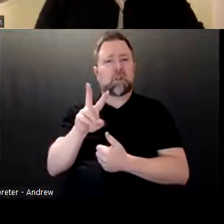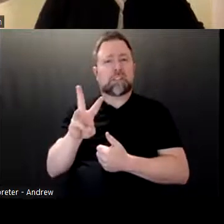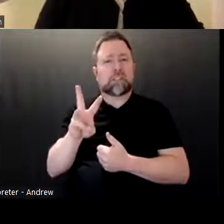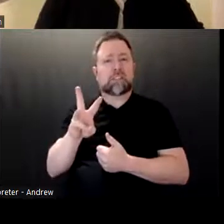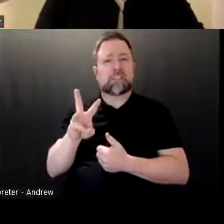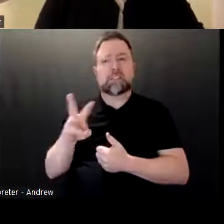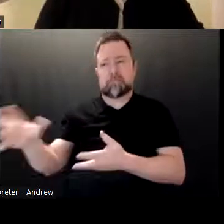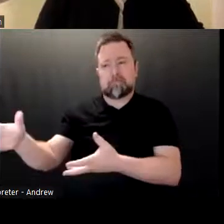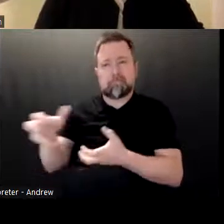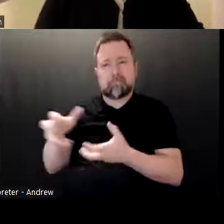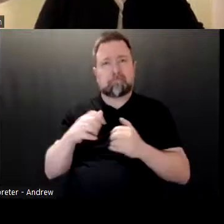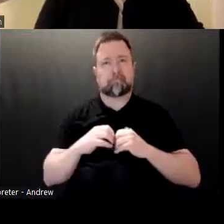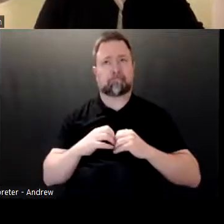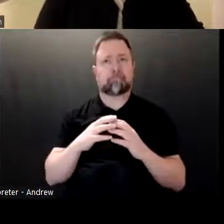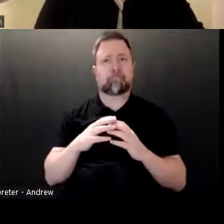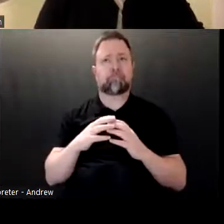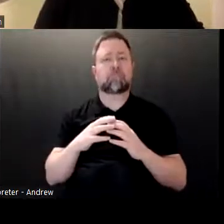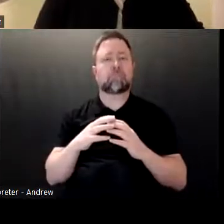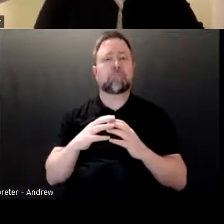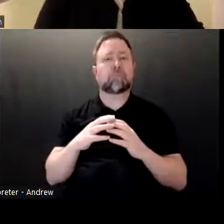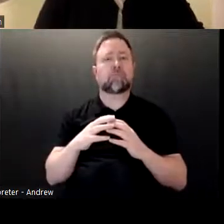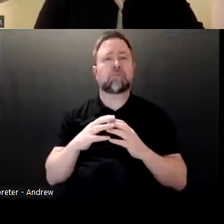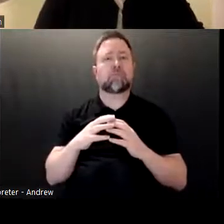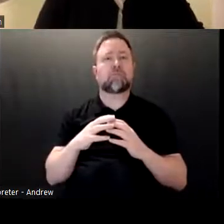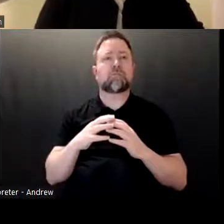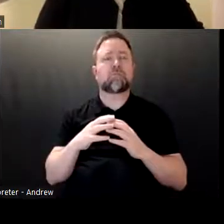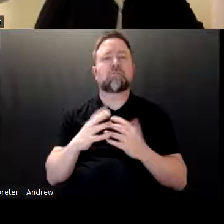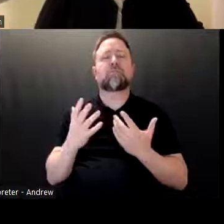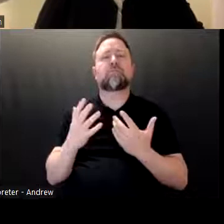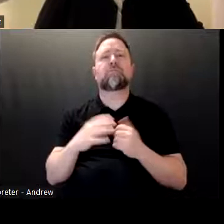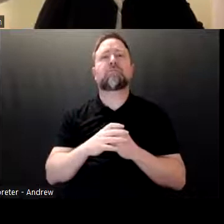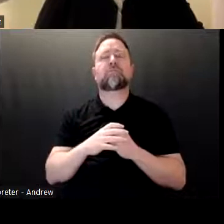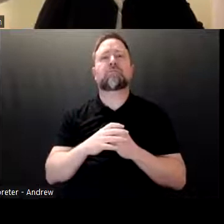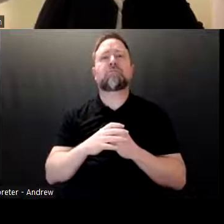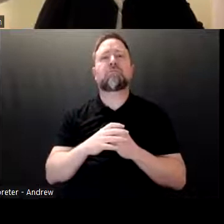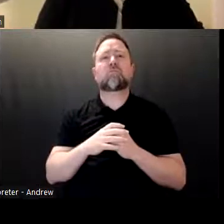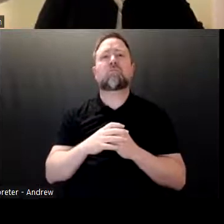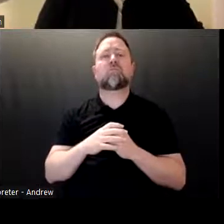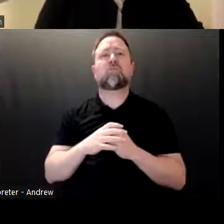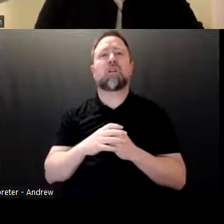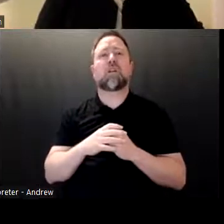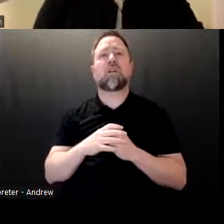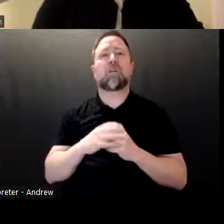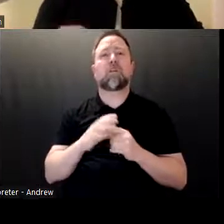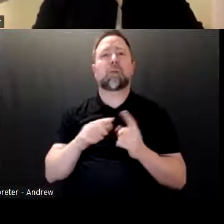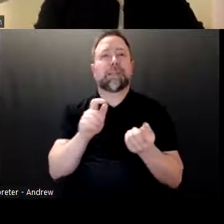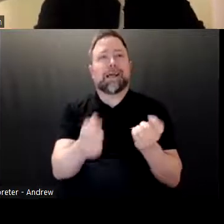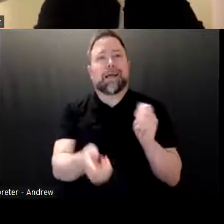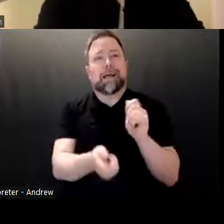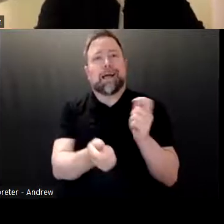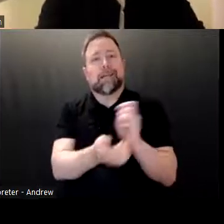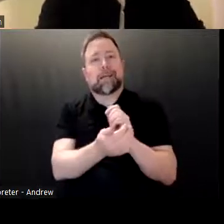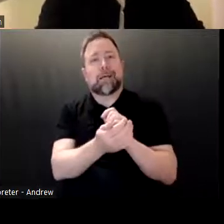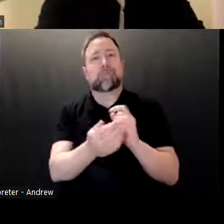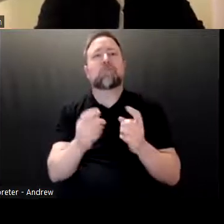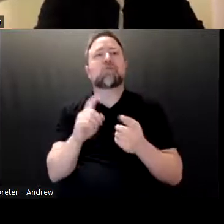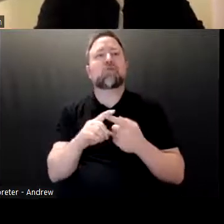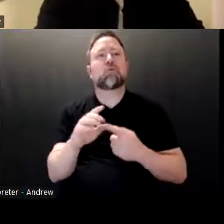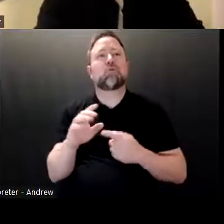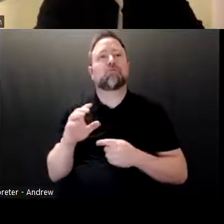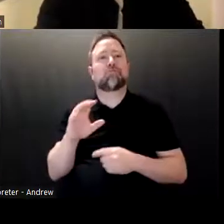The sort of more yellowish photo that has 2 buildings in it, that shows the earliest version of the studio. It's in the background,